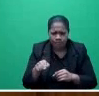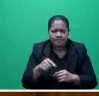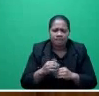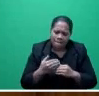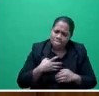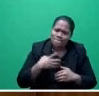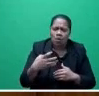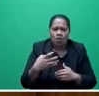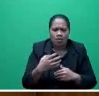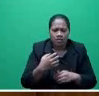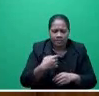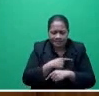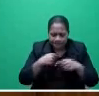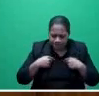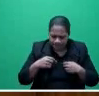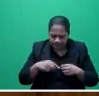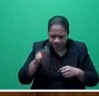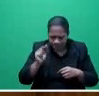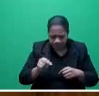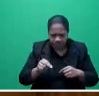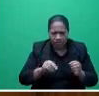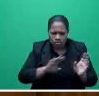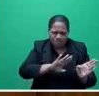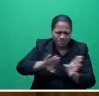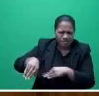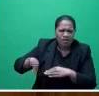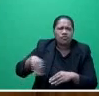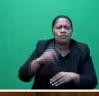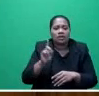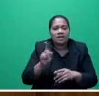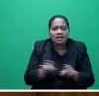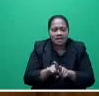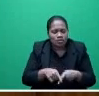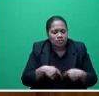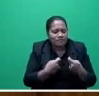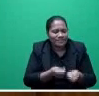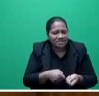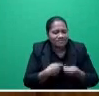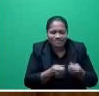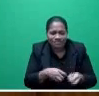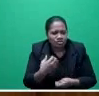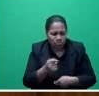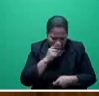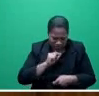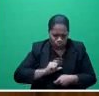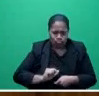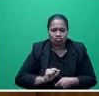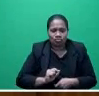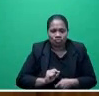We need to go away from the culture of spoon feeding. We need policies to enable